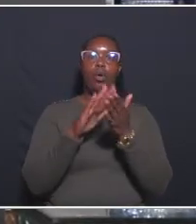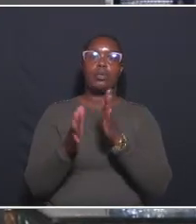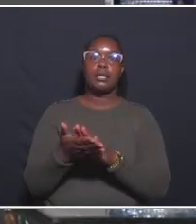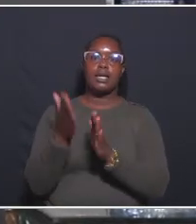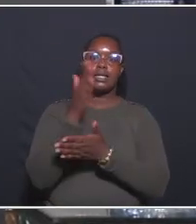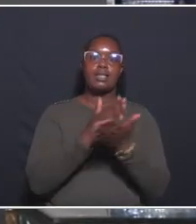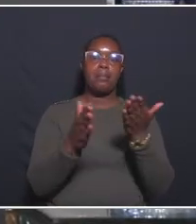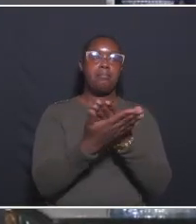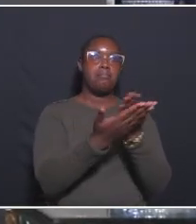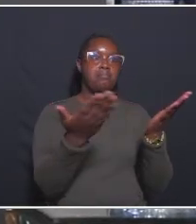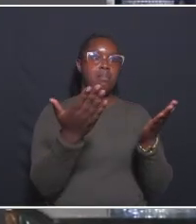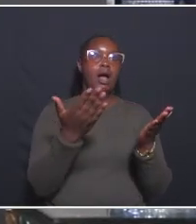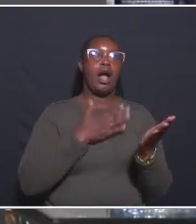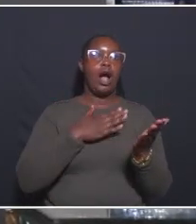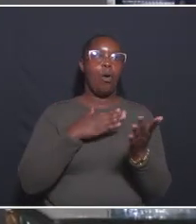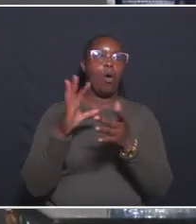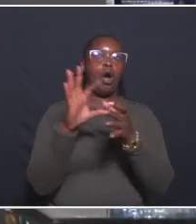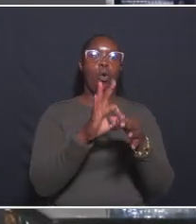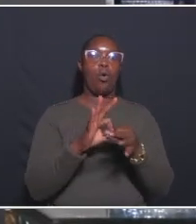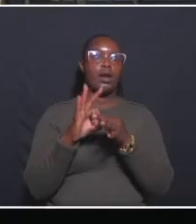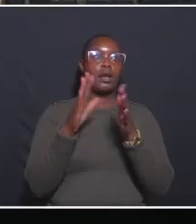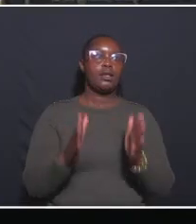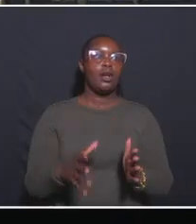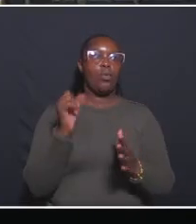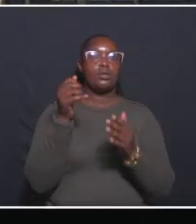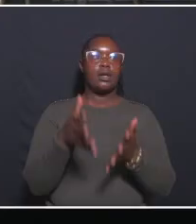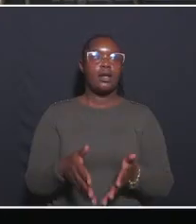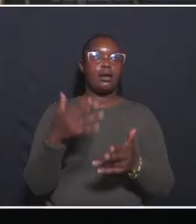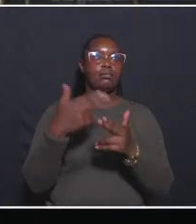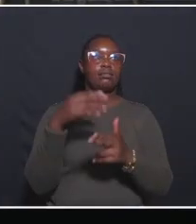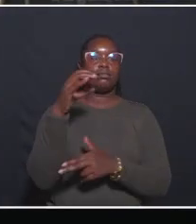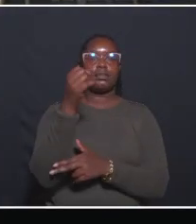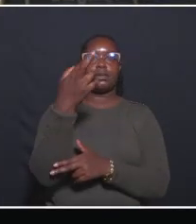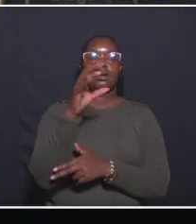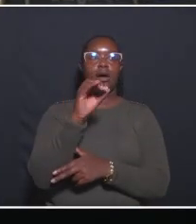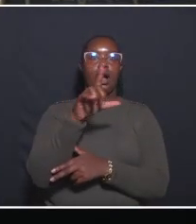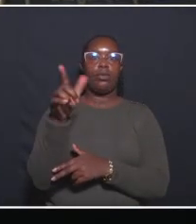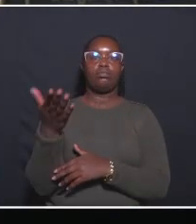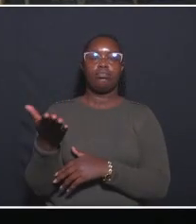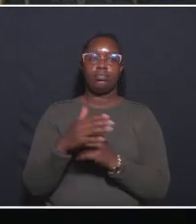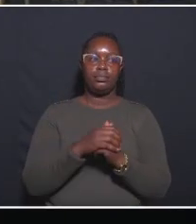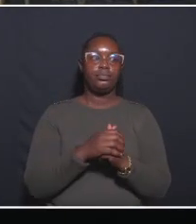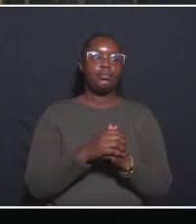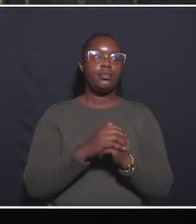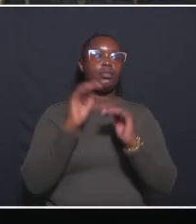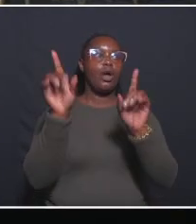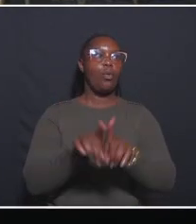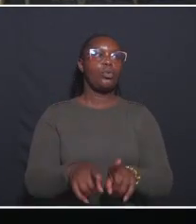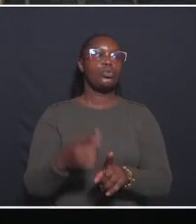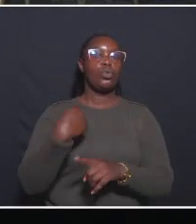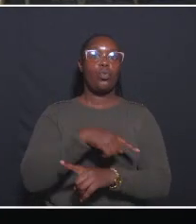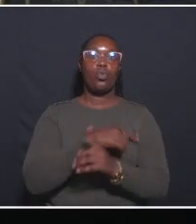is here. Very stand up. Amazing. Caro. See mama. Yeah. And we also have